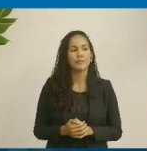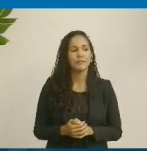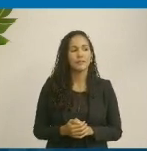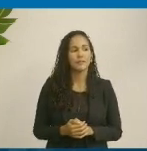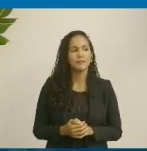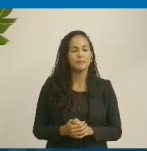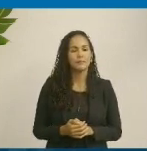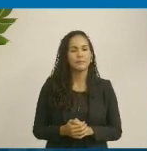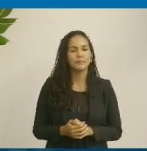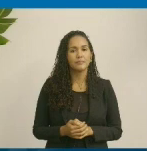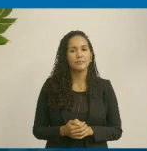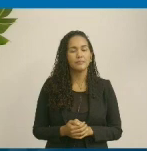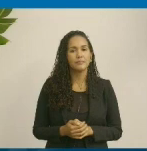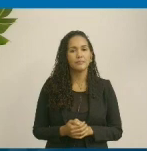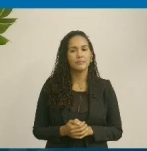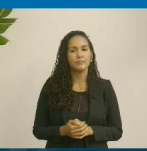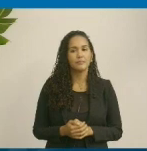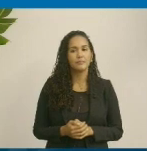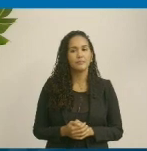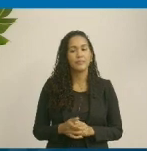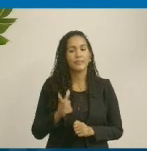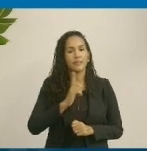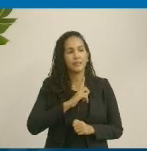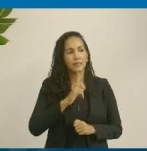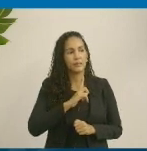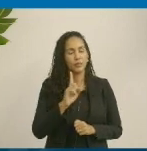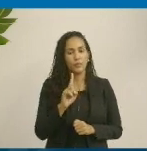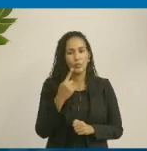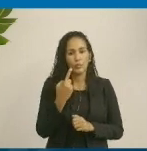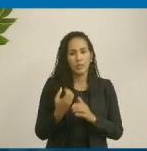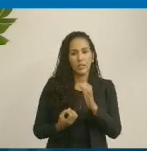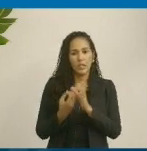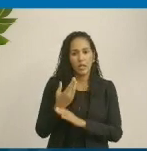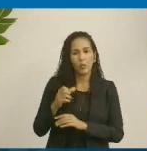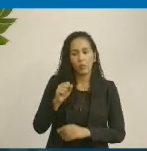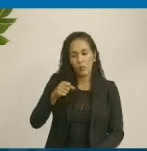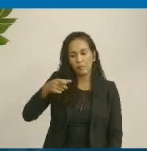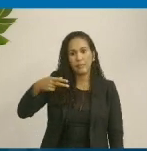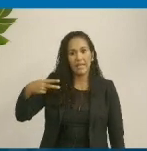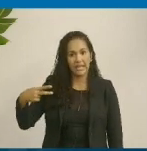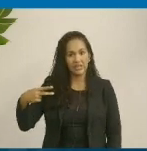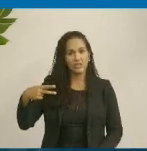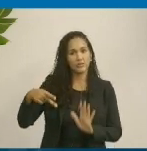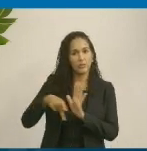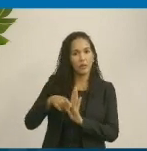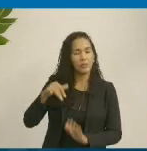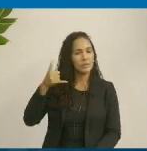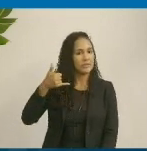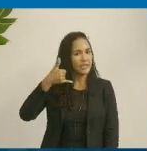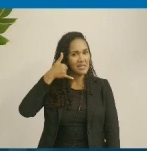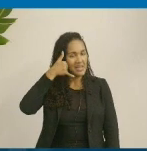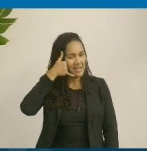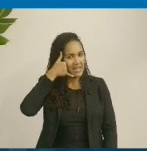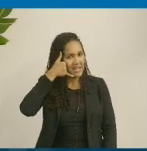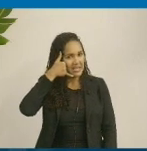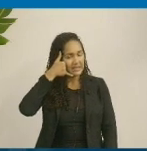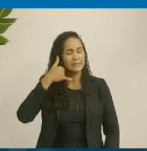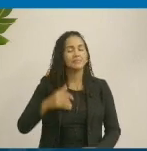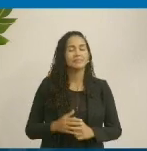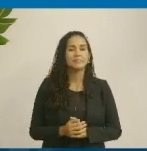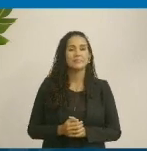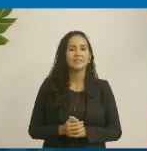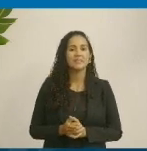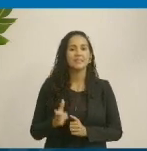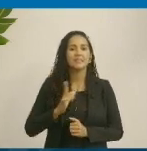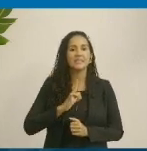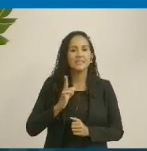health sciences. So we created a mobile app that integrates lifestyle interventions, physical activity, healthy